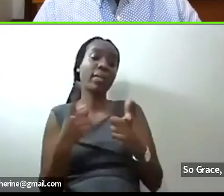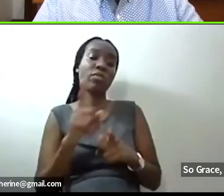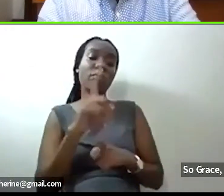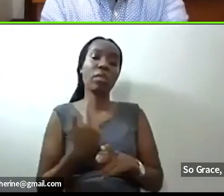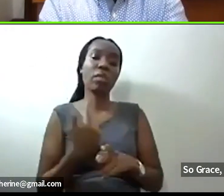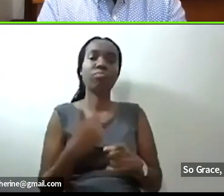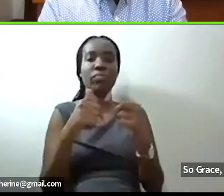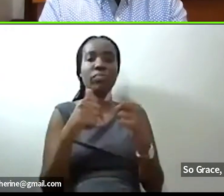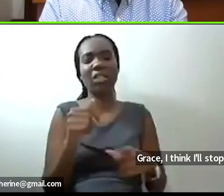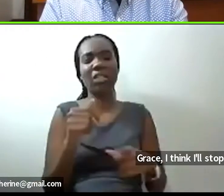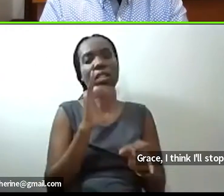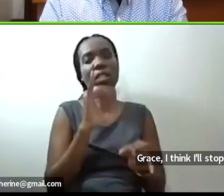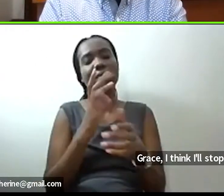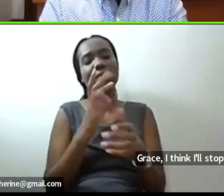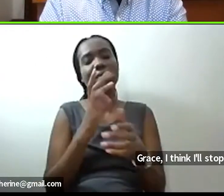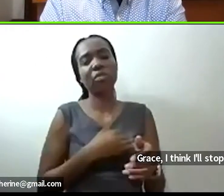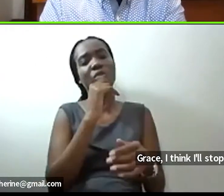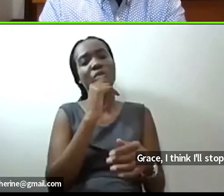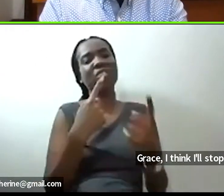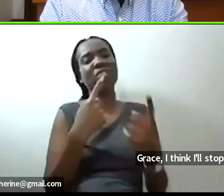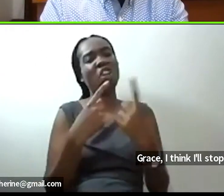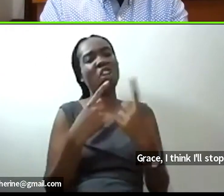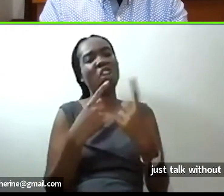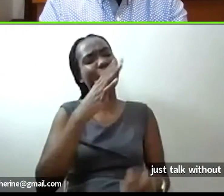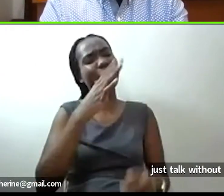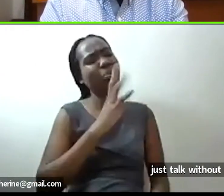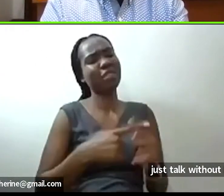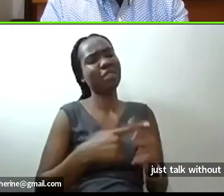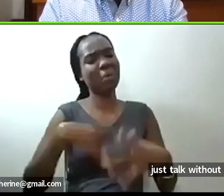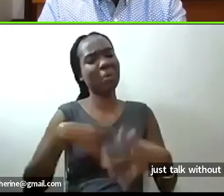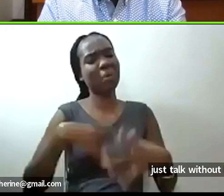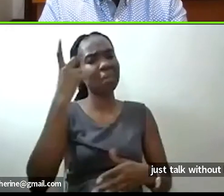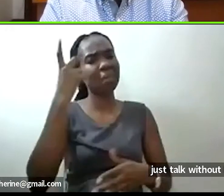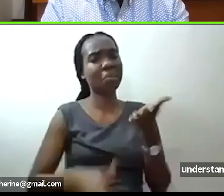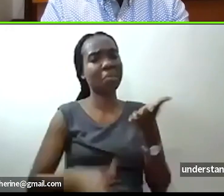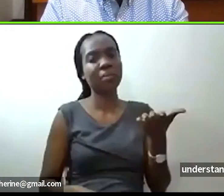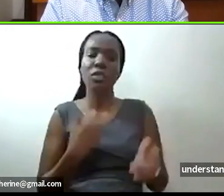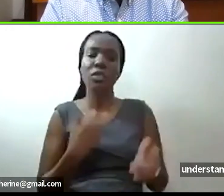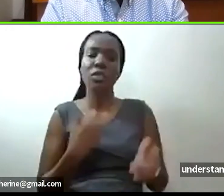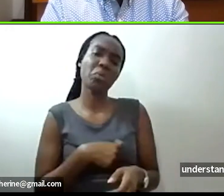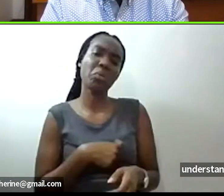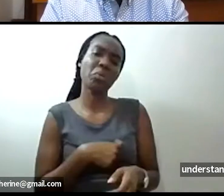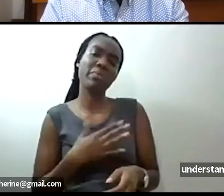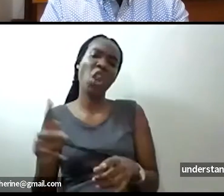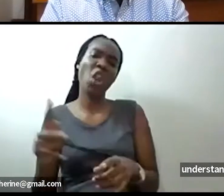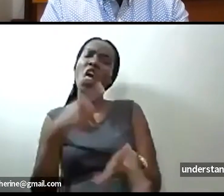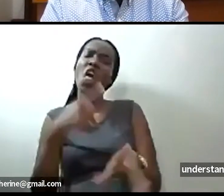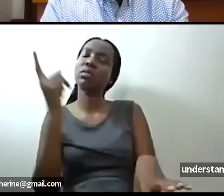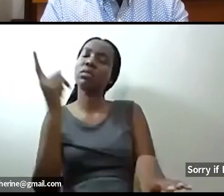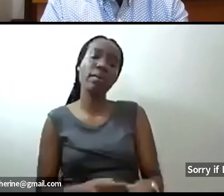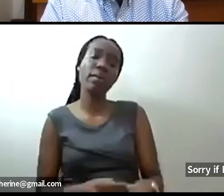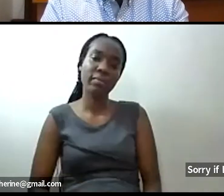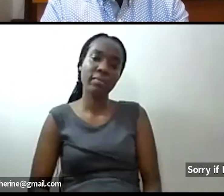just talk without knowing whether people are understanding what I'm saying. Sorry if I took a little longer. No, this is